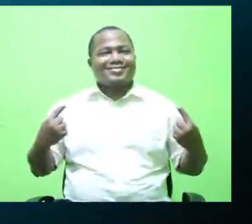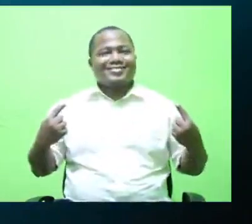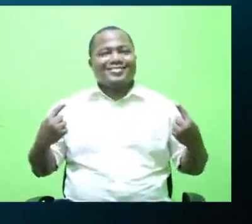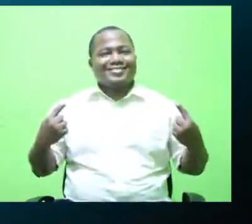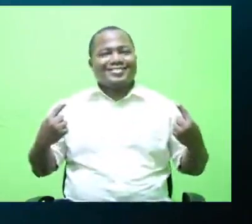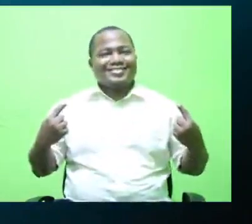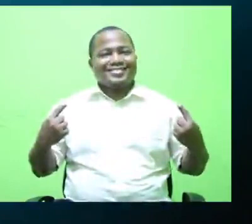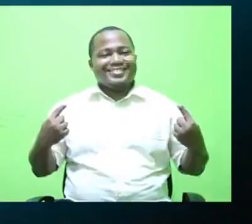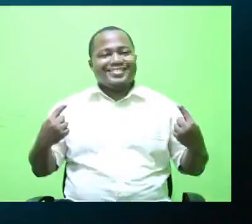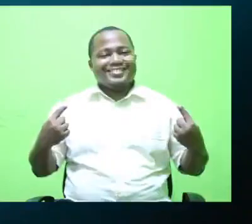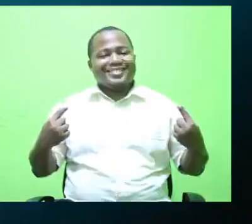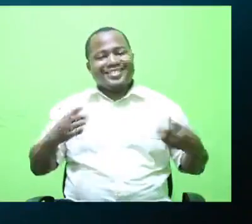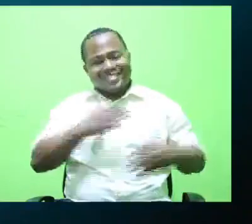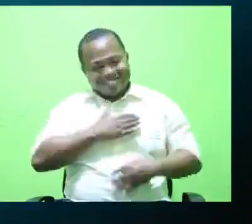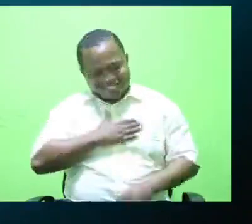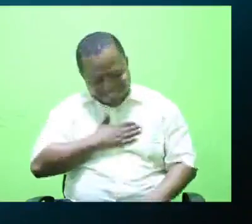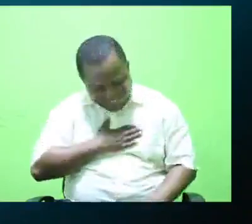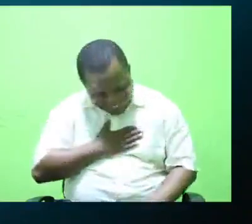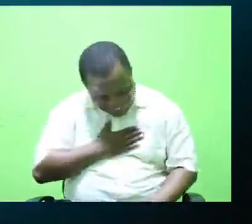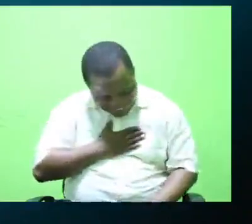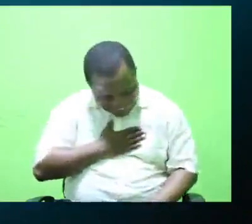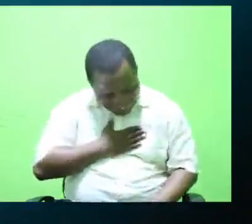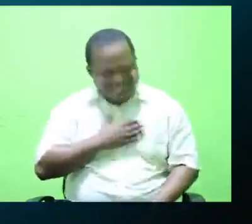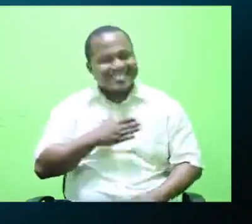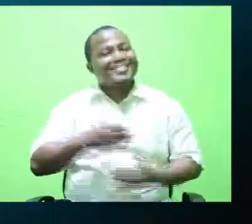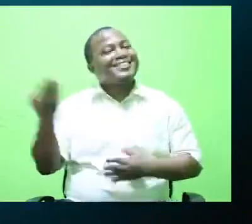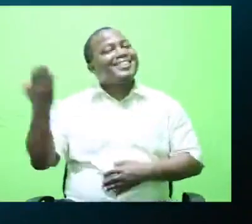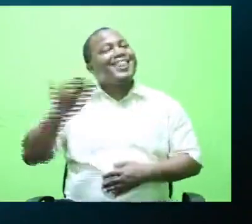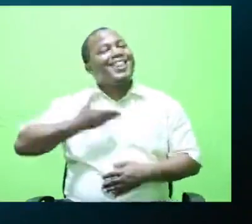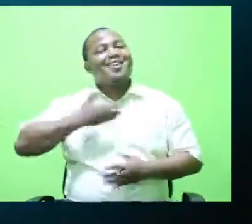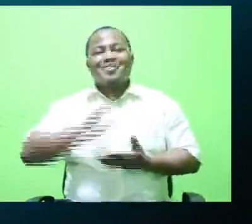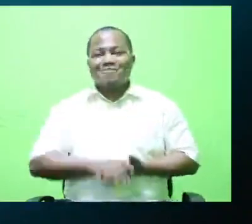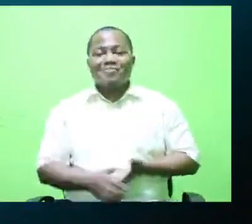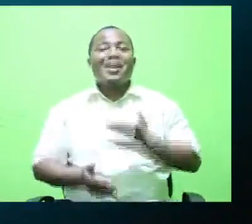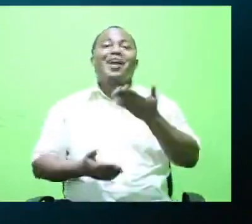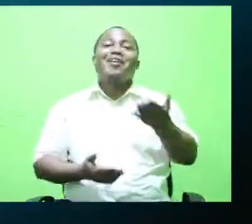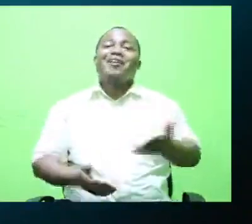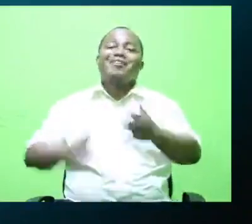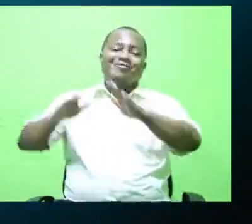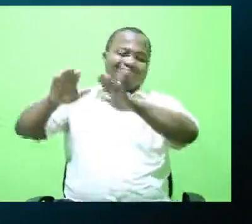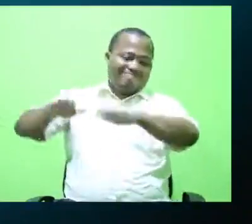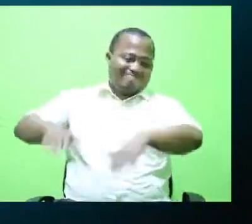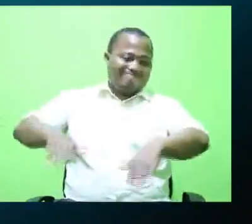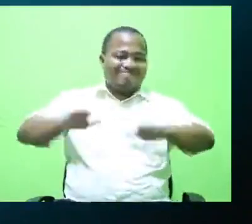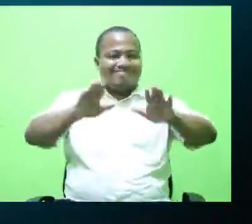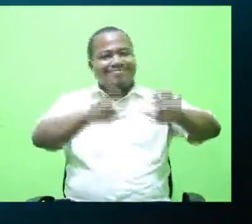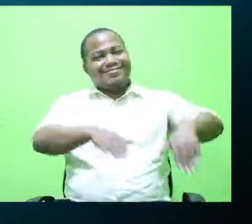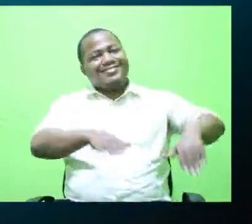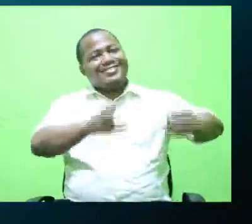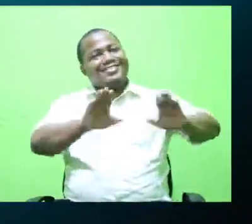1, 2, 1, 2, 1, 1. Thank you very much. And thank you a lot. You have a seat.